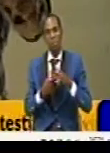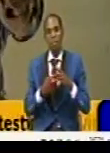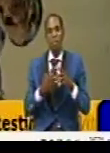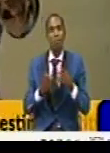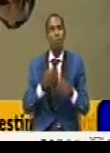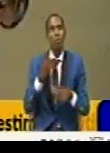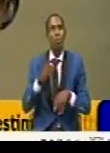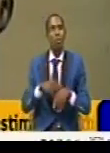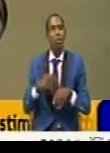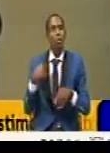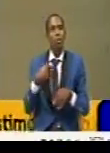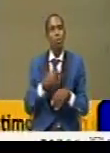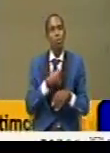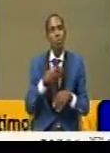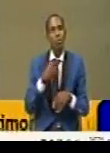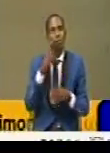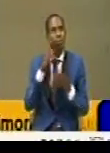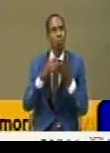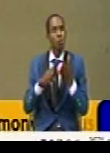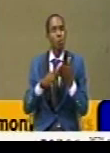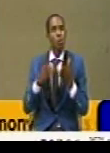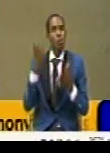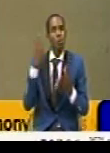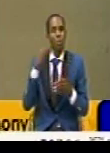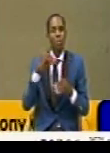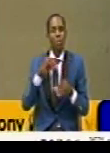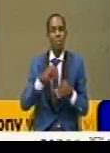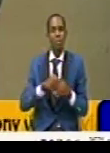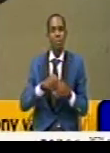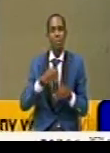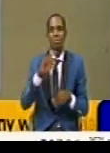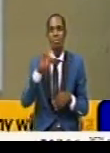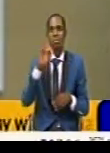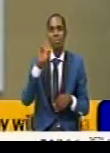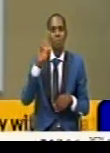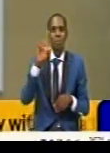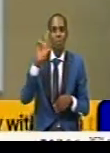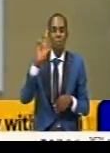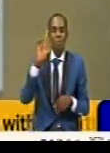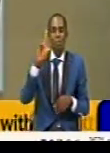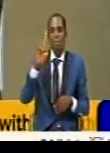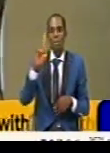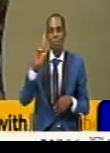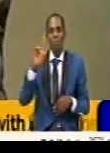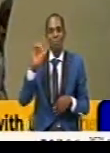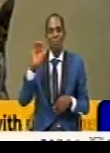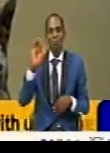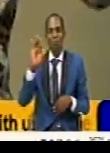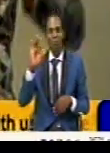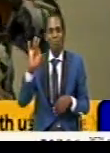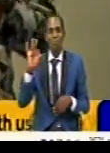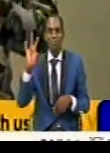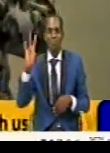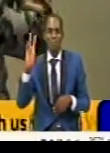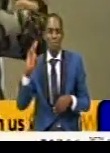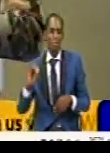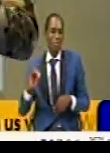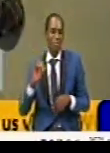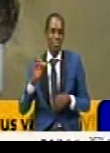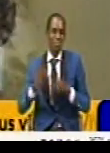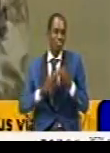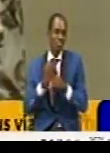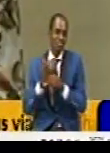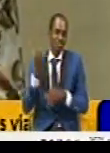we don't know actually when the thing started. The first time she had the experience was in the late 70s,